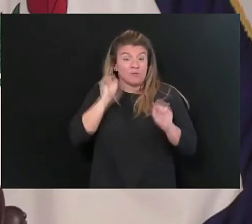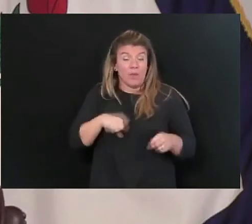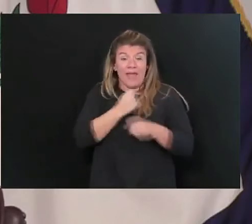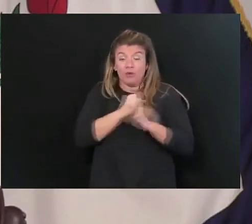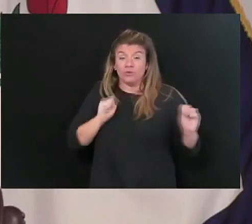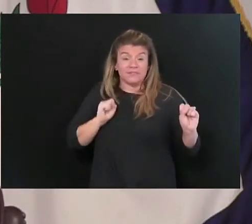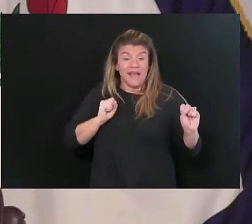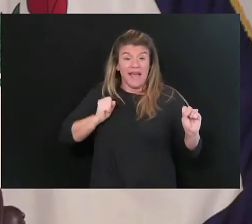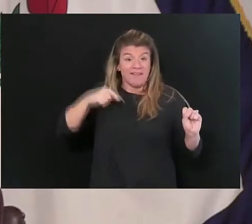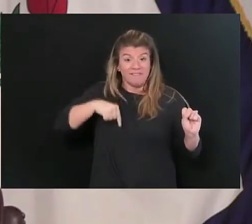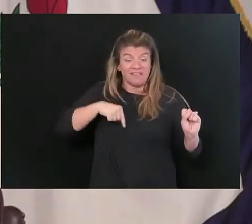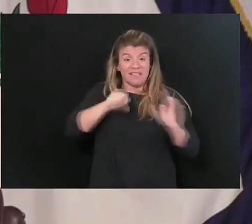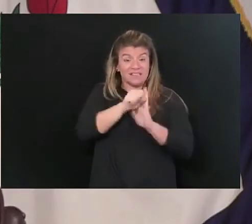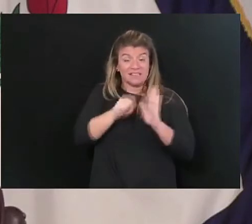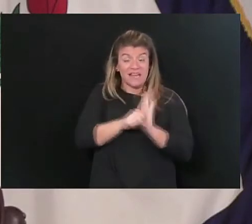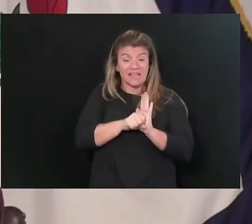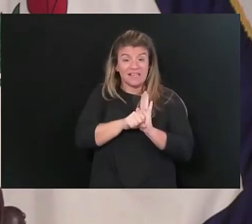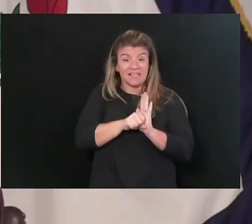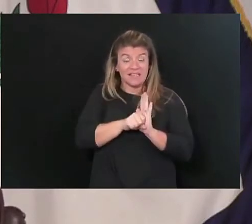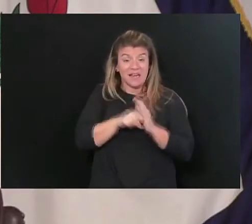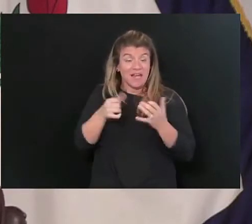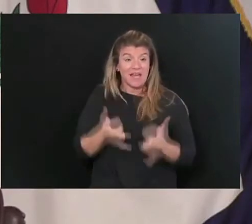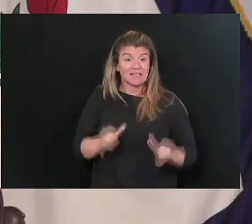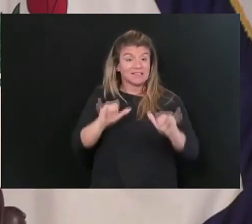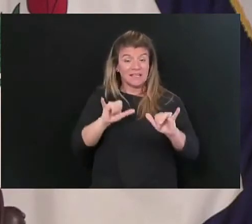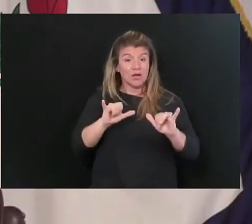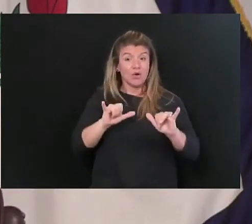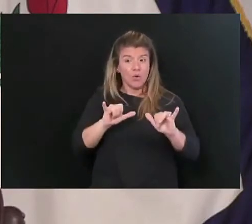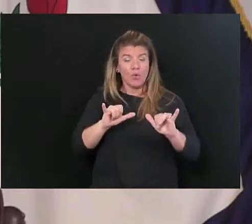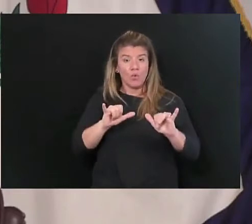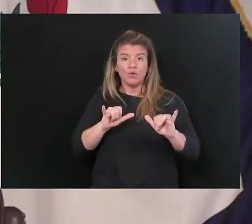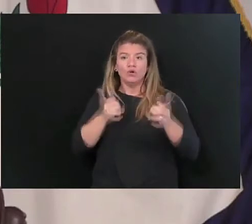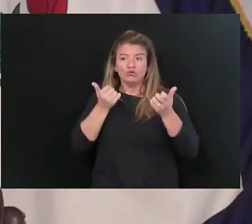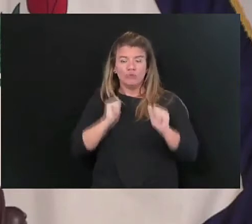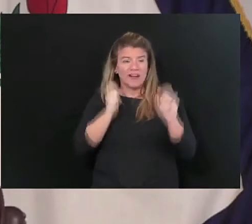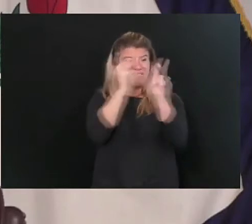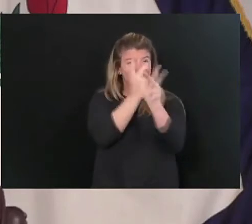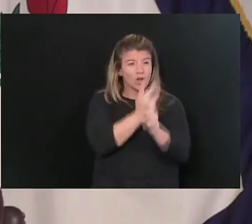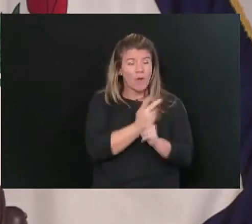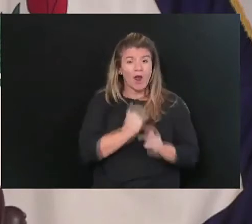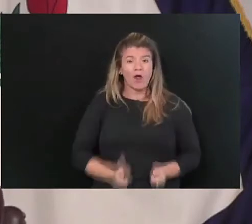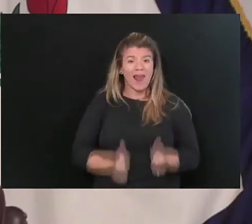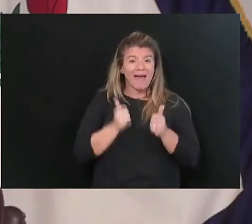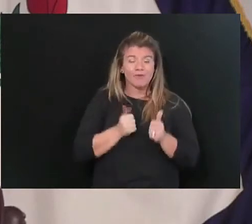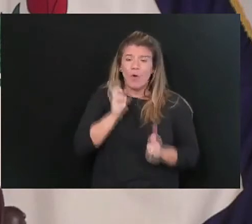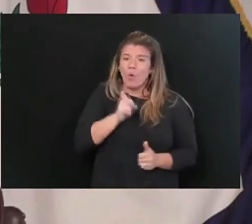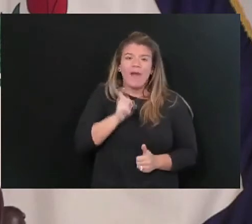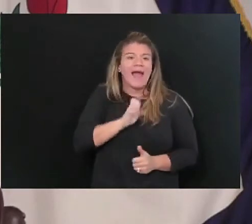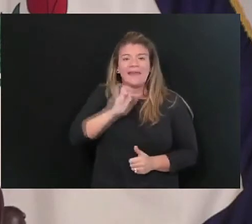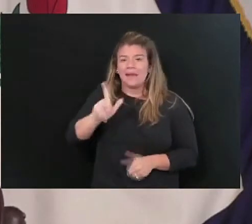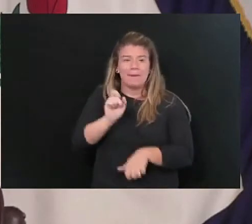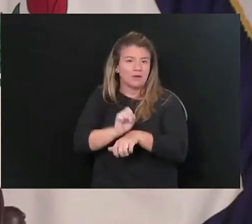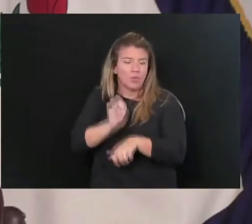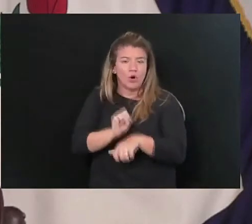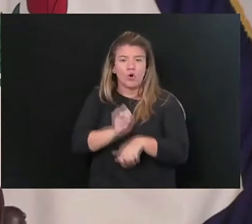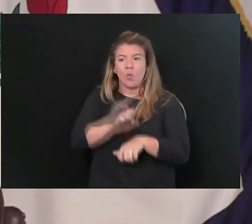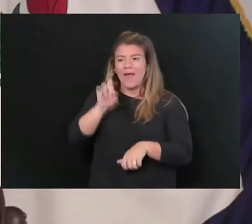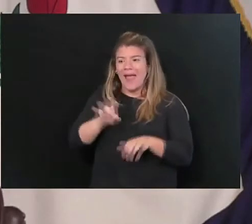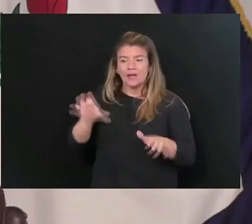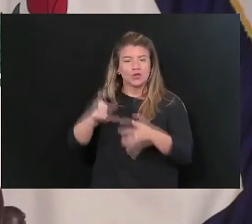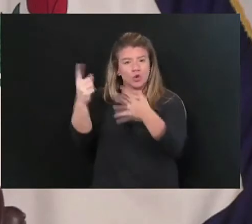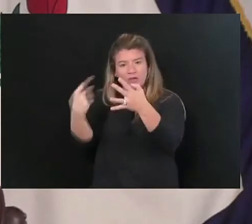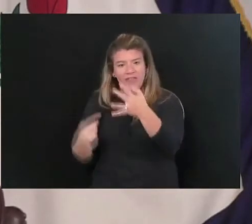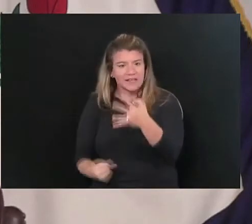way possible, and still given us our lives to where we knew we had to be able to go to work and we had to do those things.